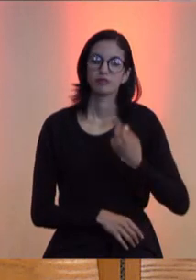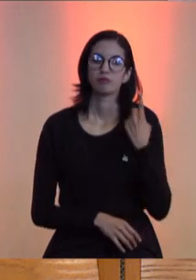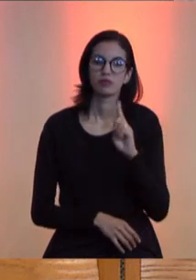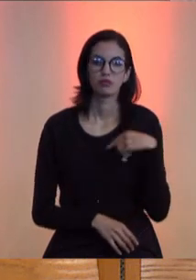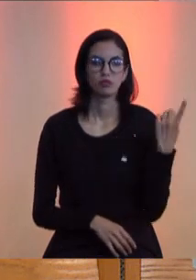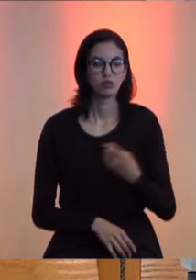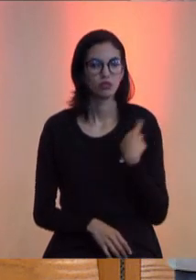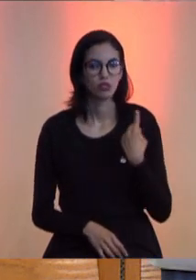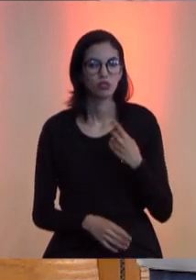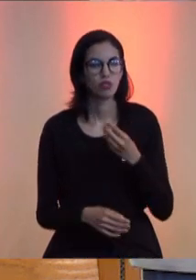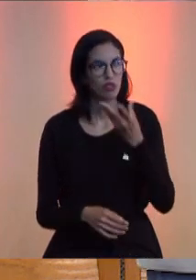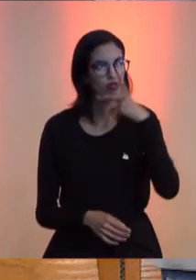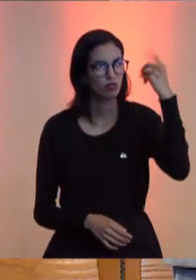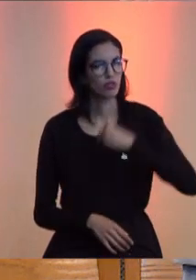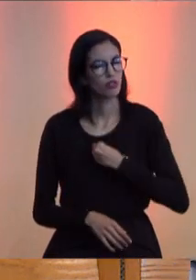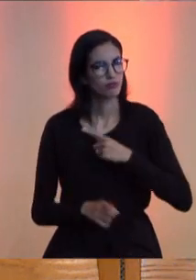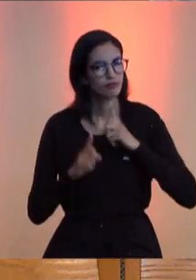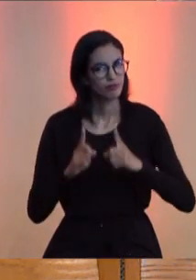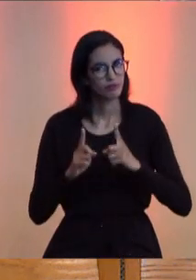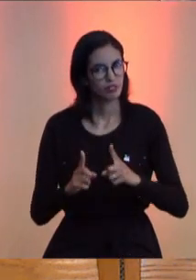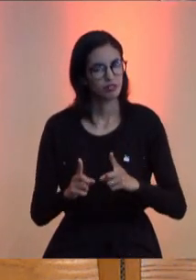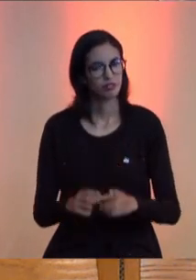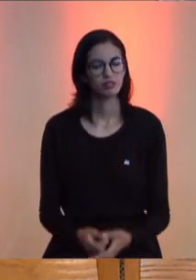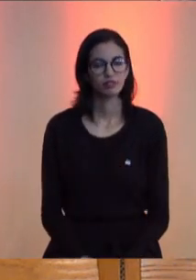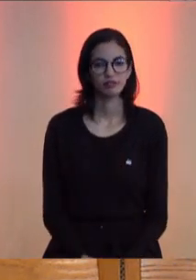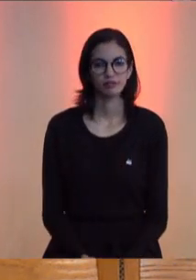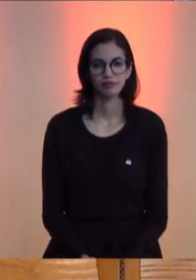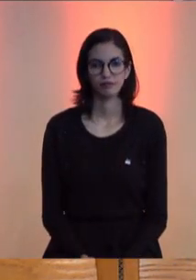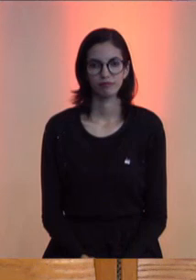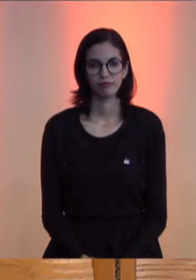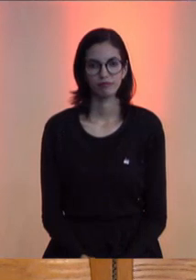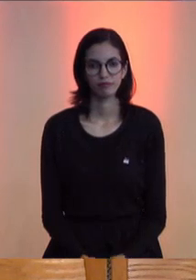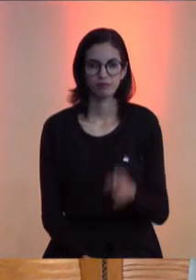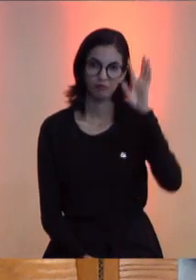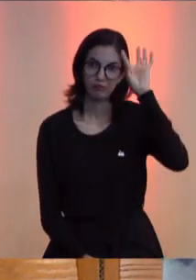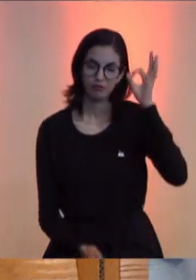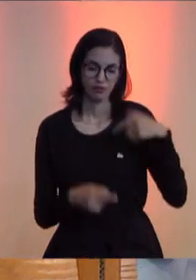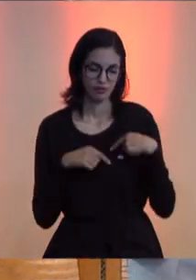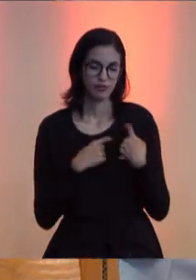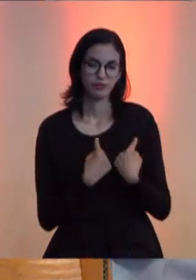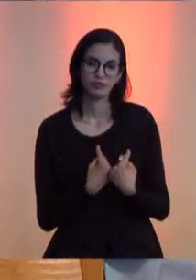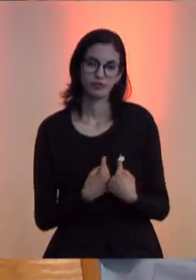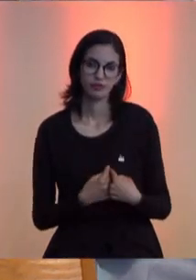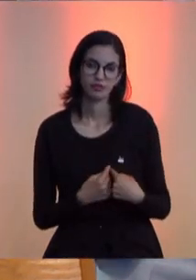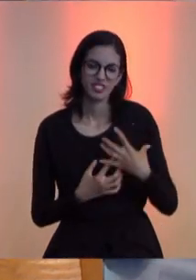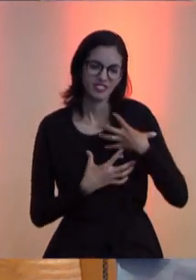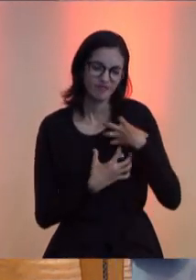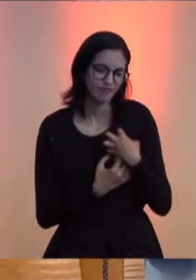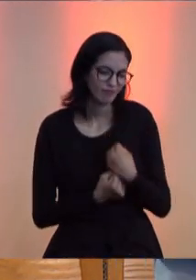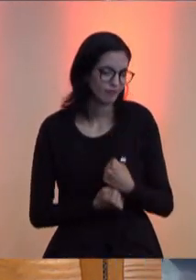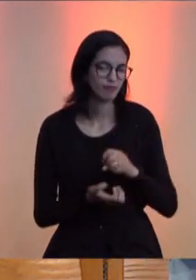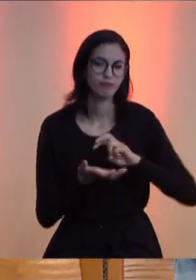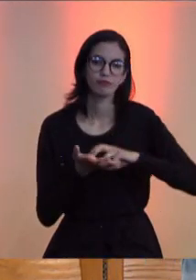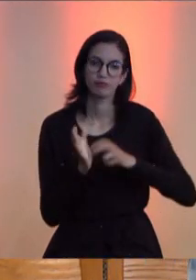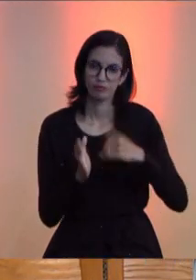my heart will be broken because of certain issues. Sé que mi corazón puede ser quebrantado por algunos